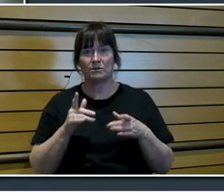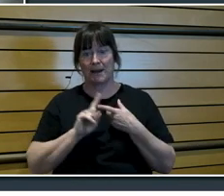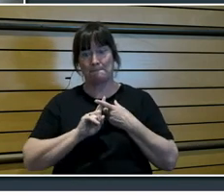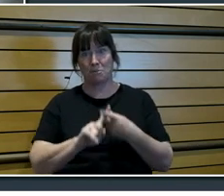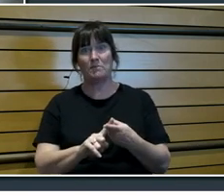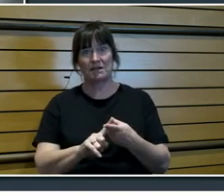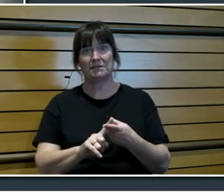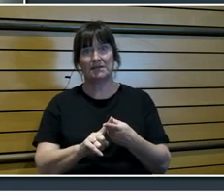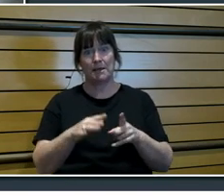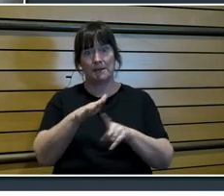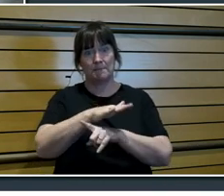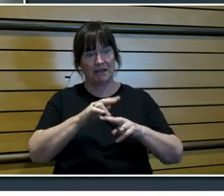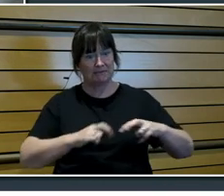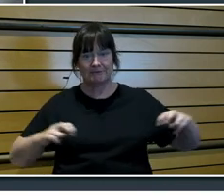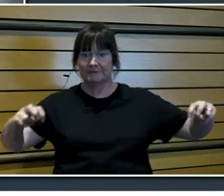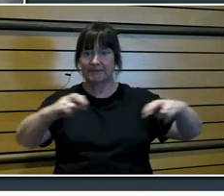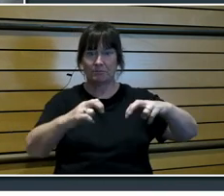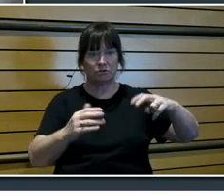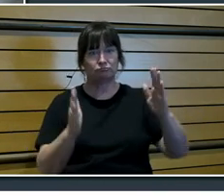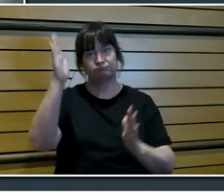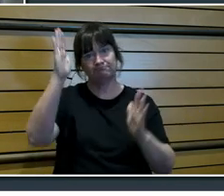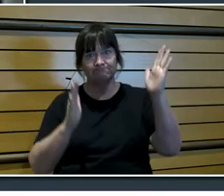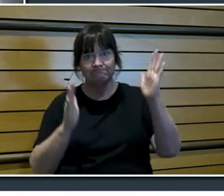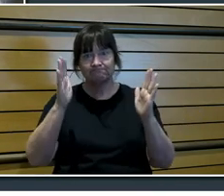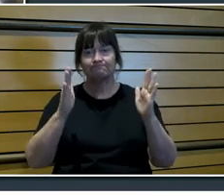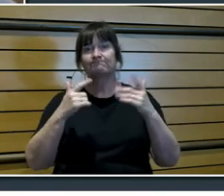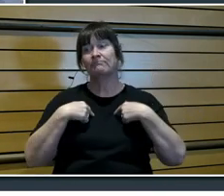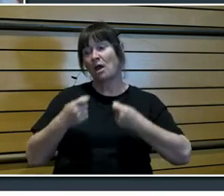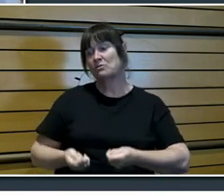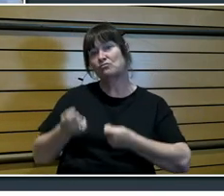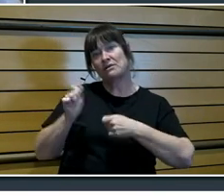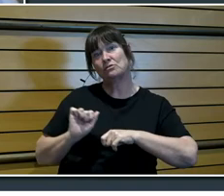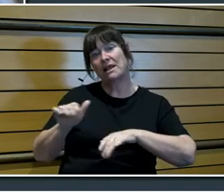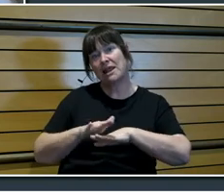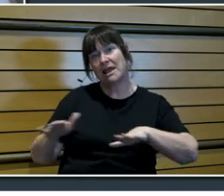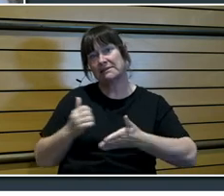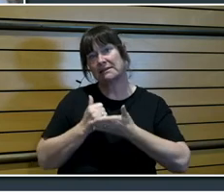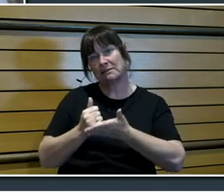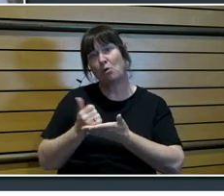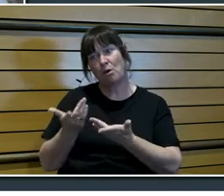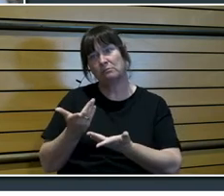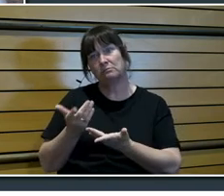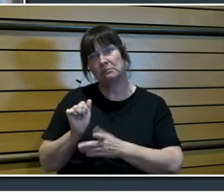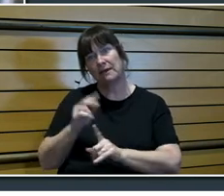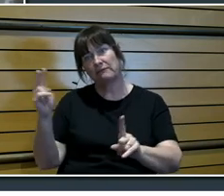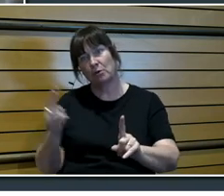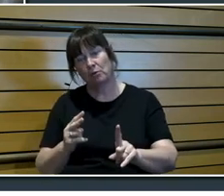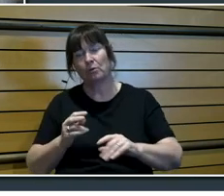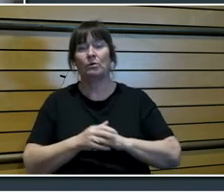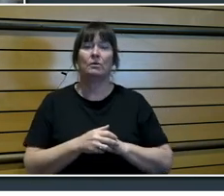place at the council table. As someone who was brought up on their lands, I support their position.